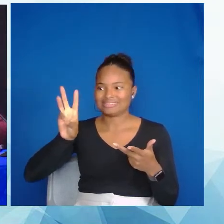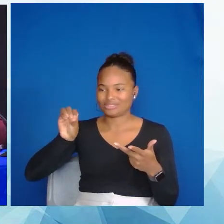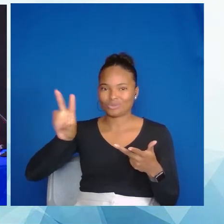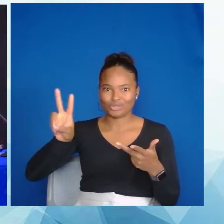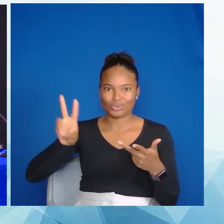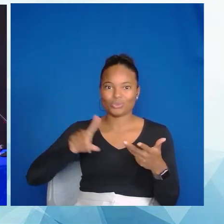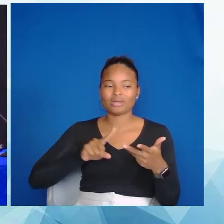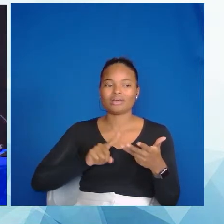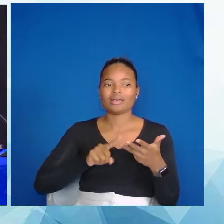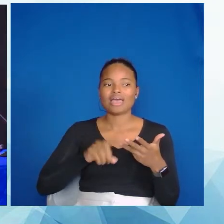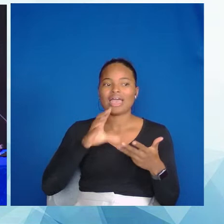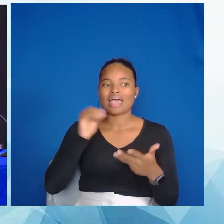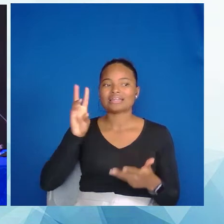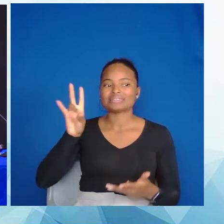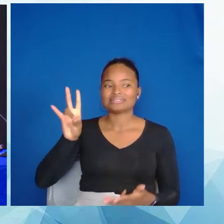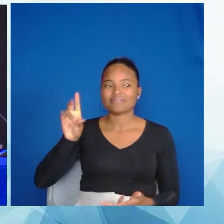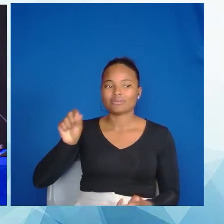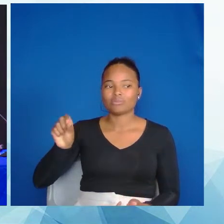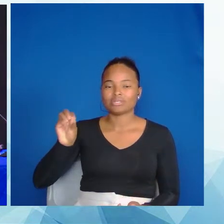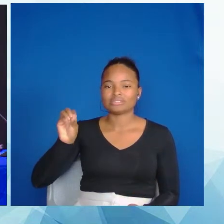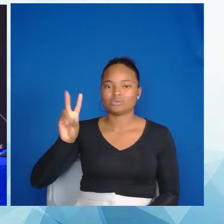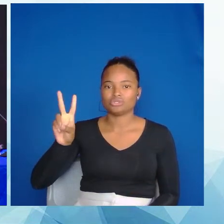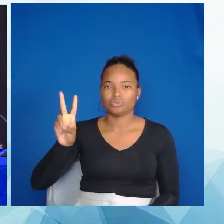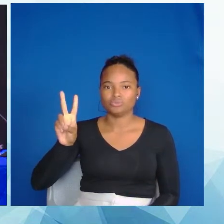include 7.02.